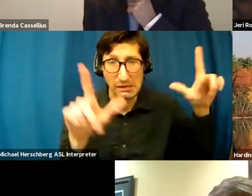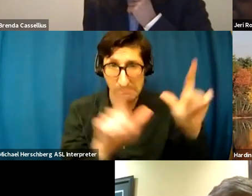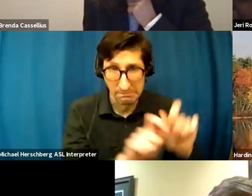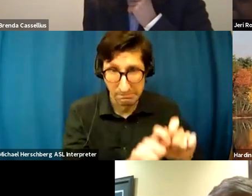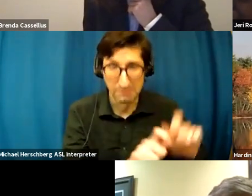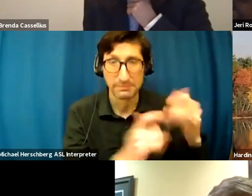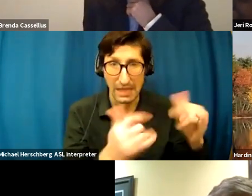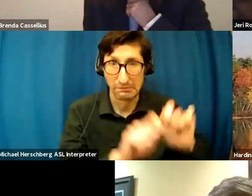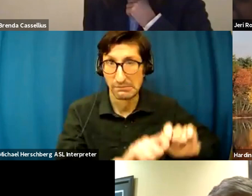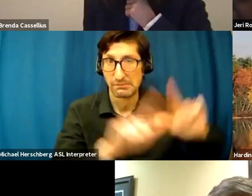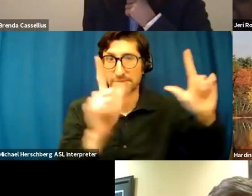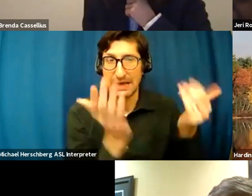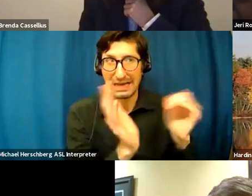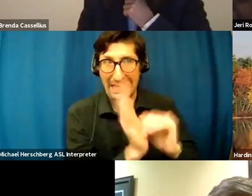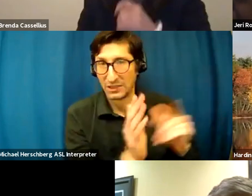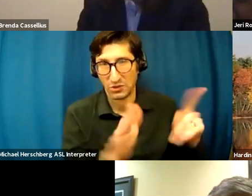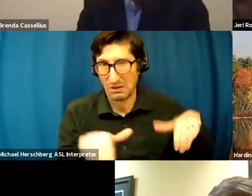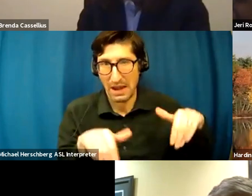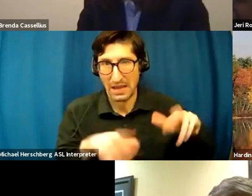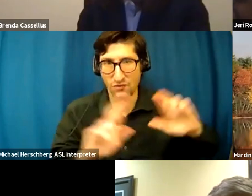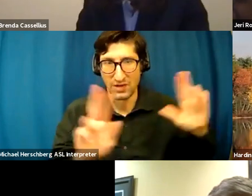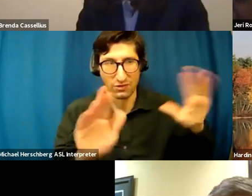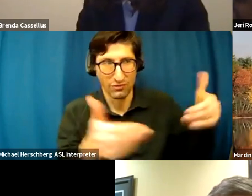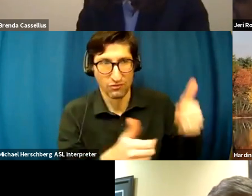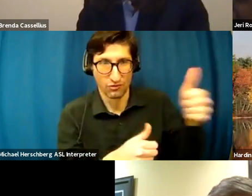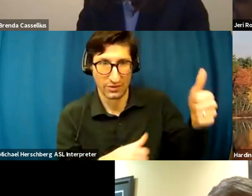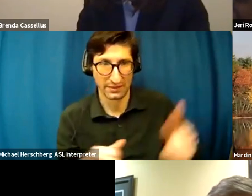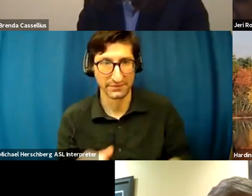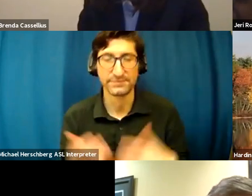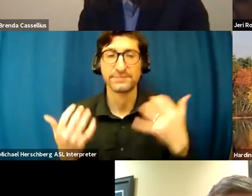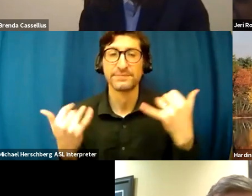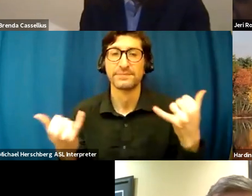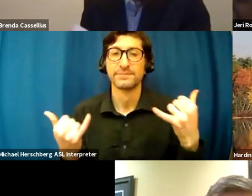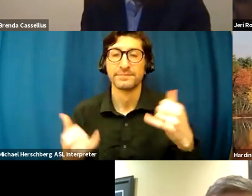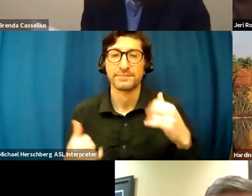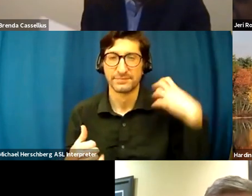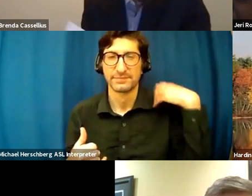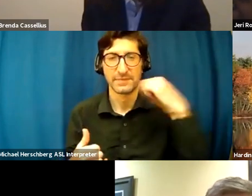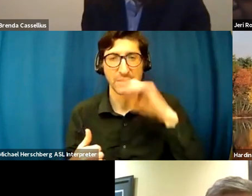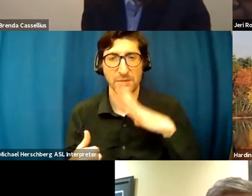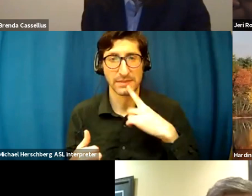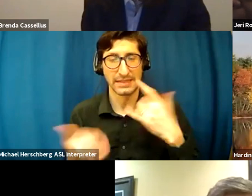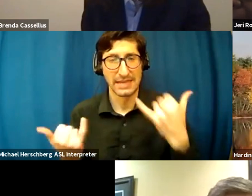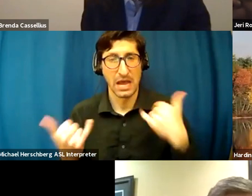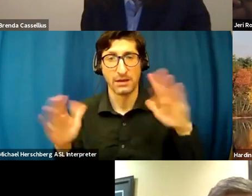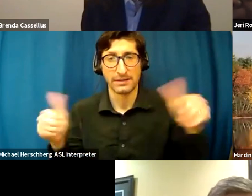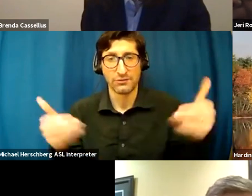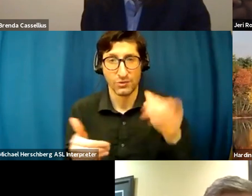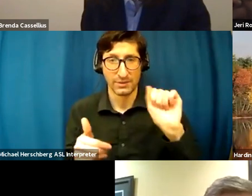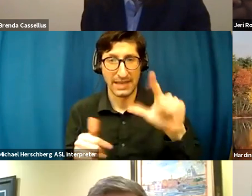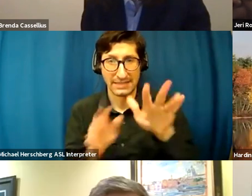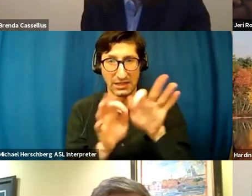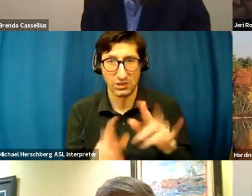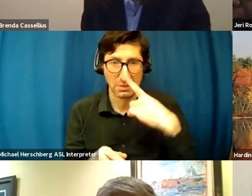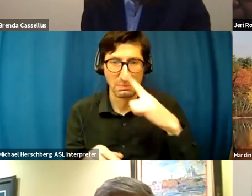Okay, we'll come back to V when she's back up. I will now introduce our ASL interpreters. If